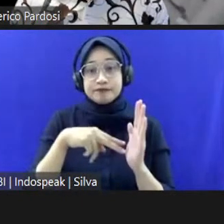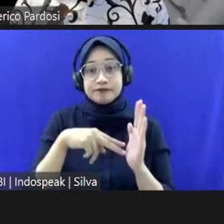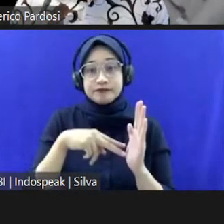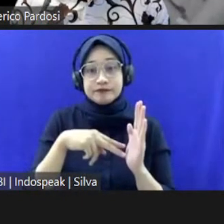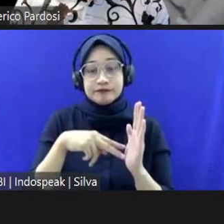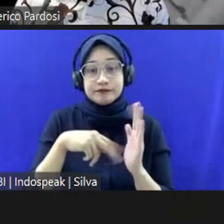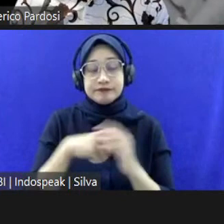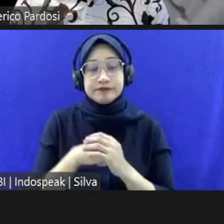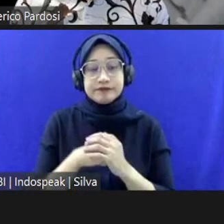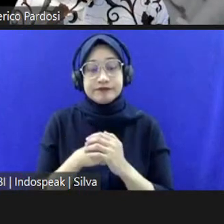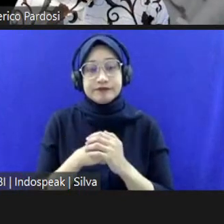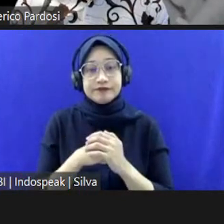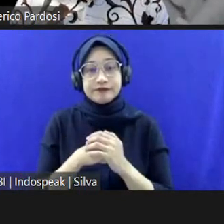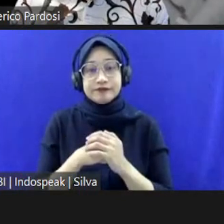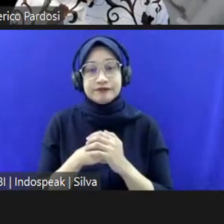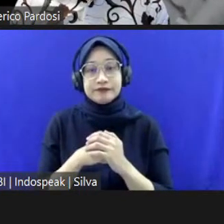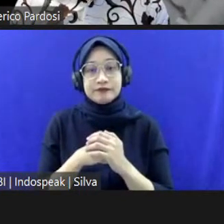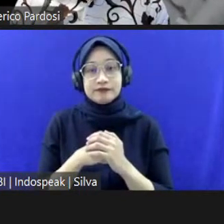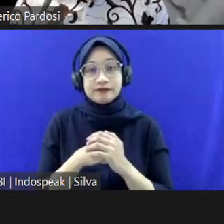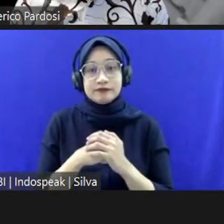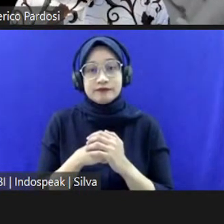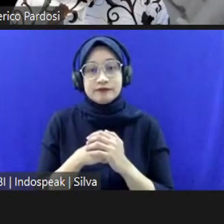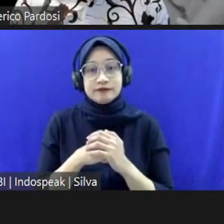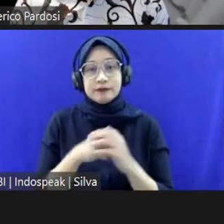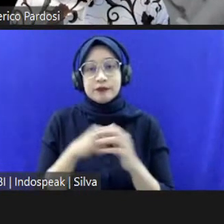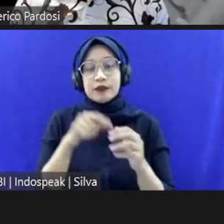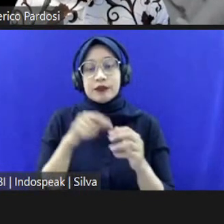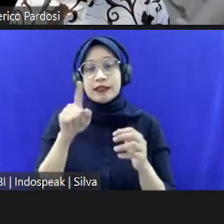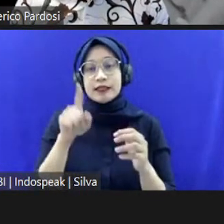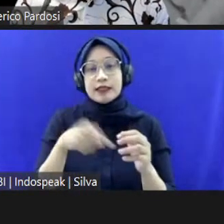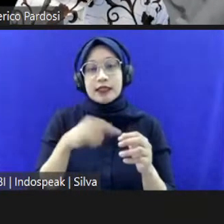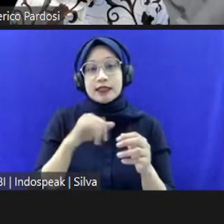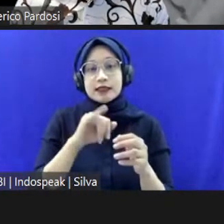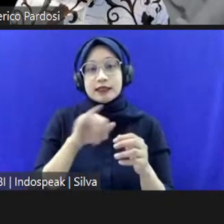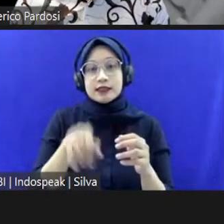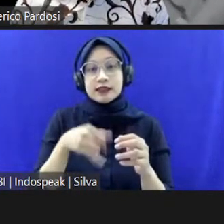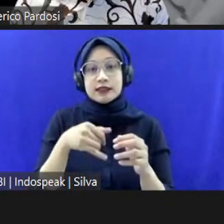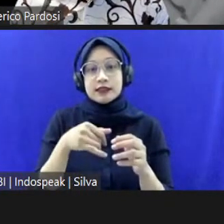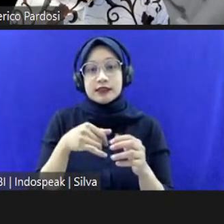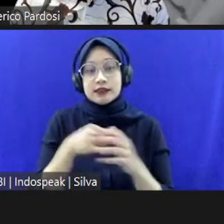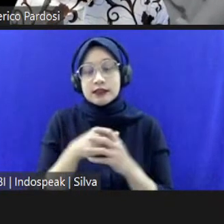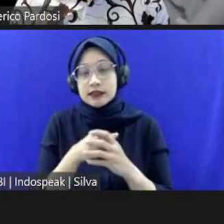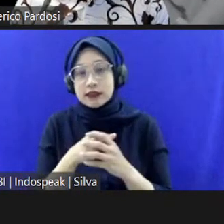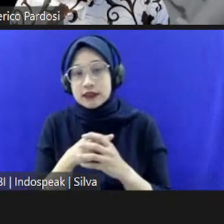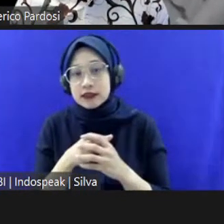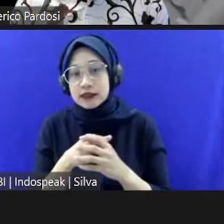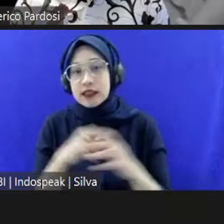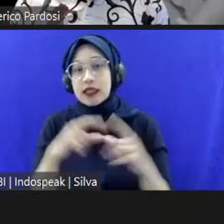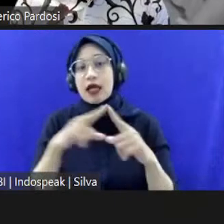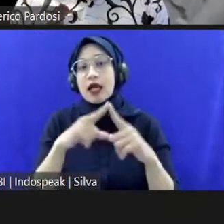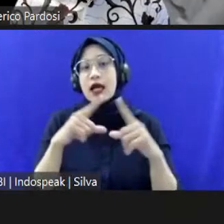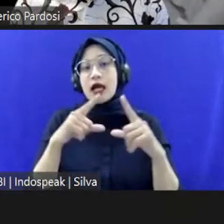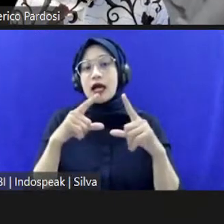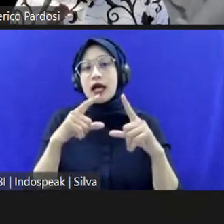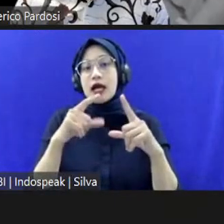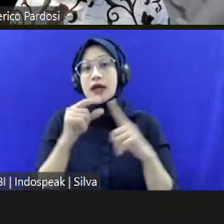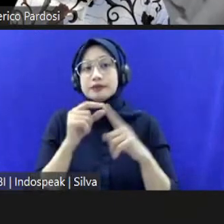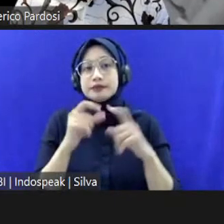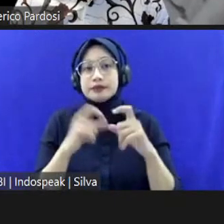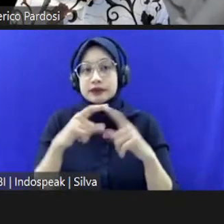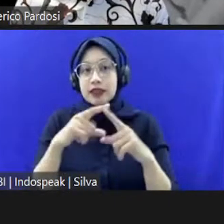but it's actually being addressed by Mas Jericho, from Aksari Dewi,